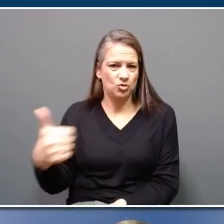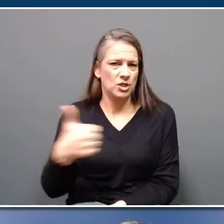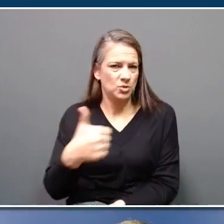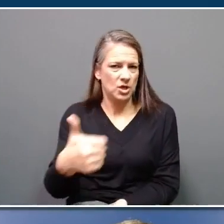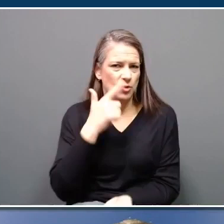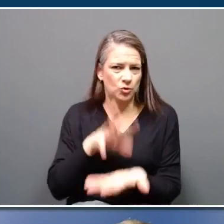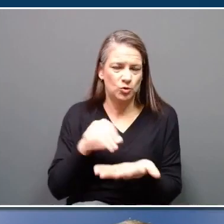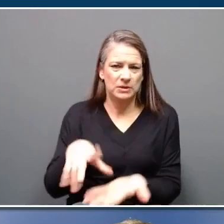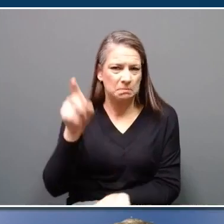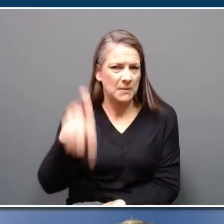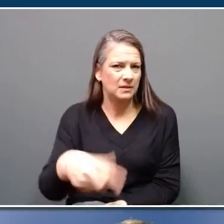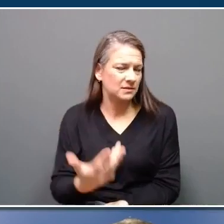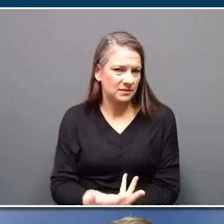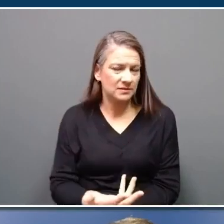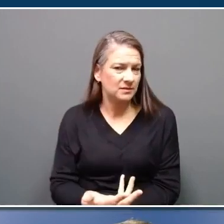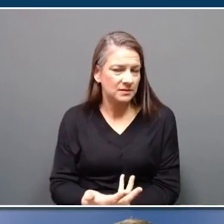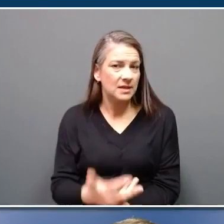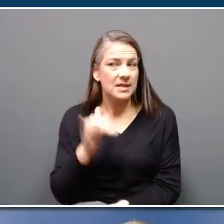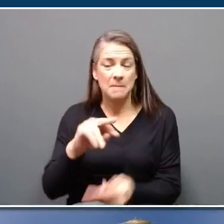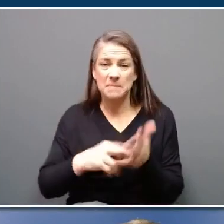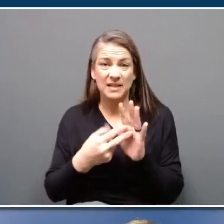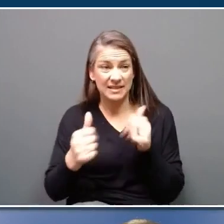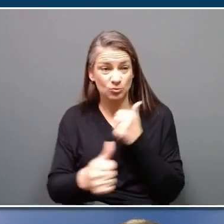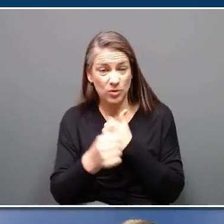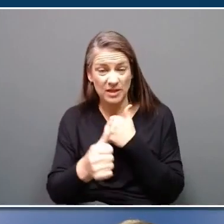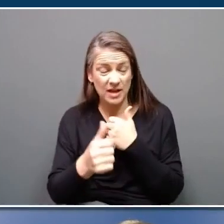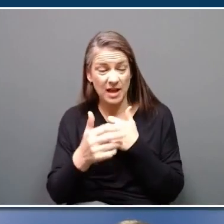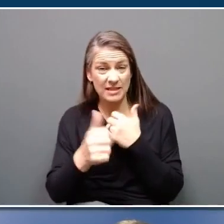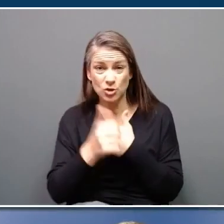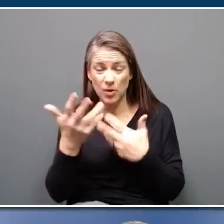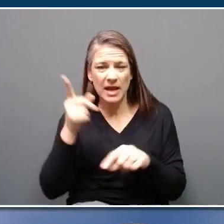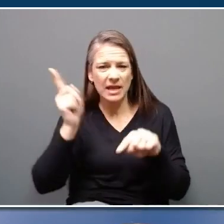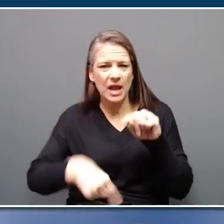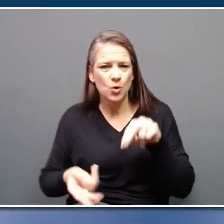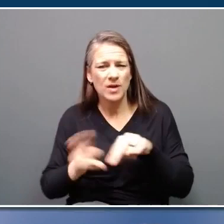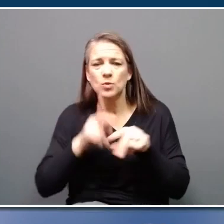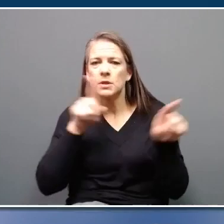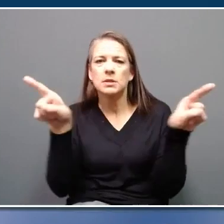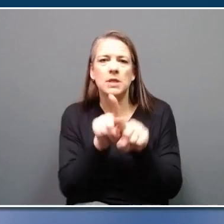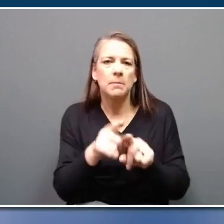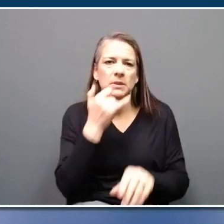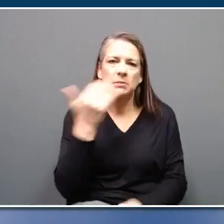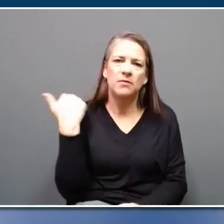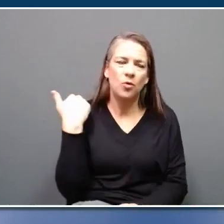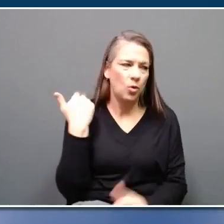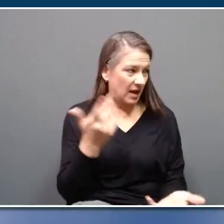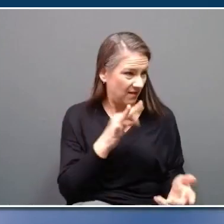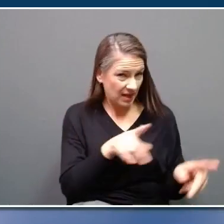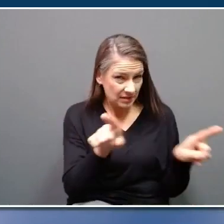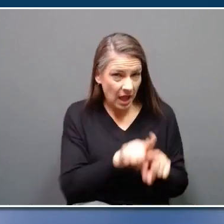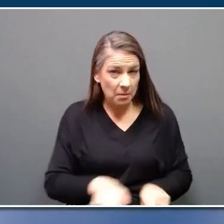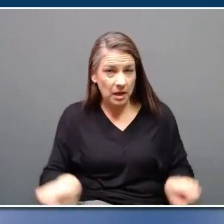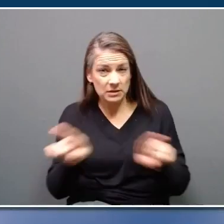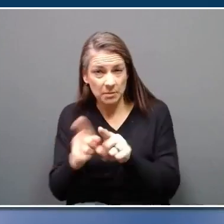will endanger the ability to do raises. It's the same mistake made last time, and they ought to expect the same result. And there's no funding